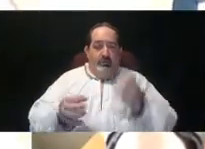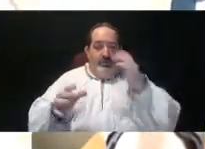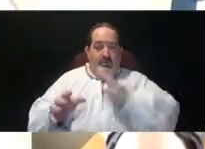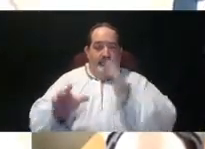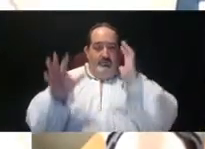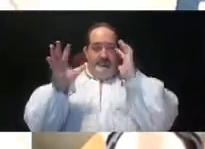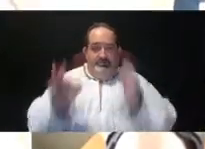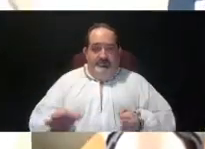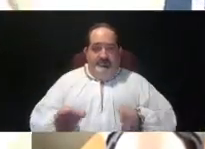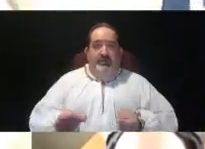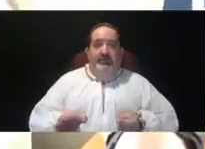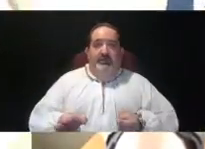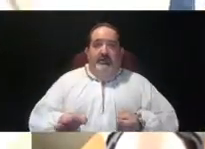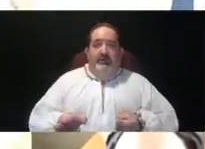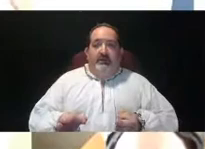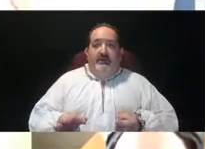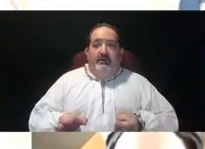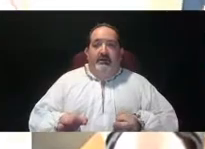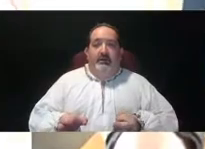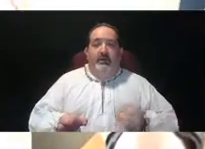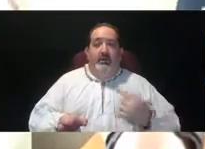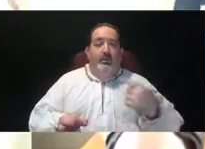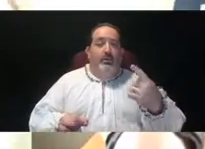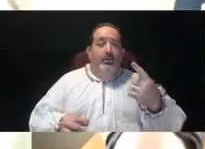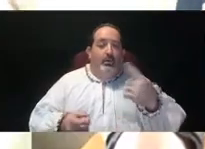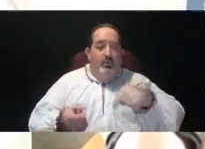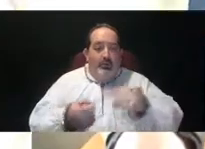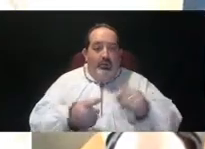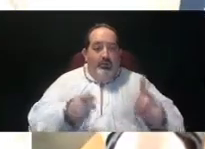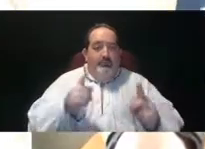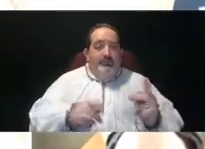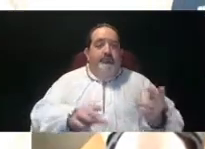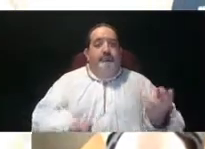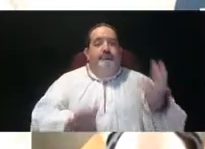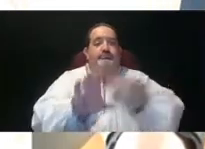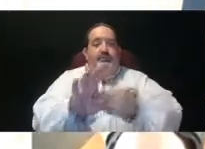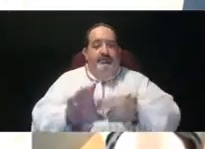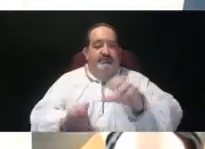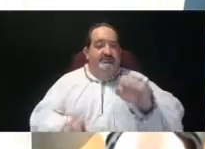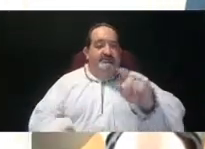decisions, when stepping up will happen, and everything to do with that.